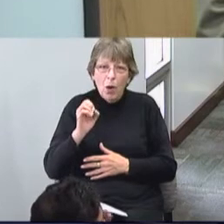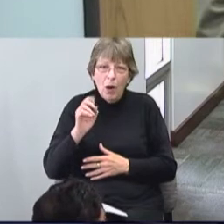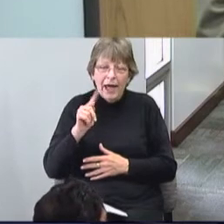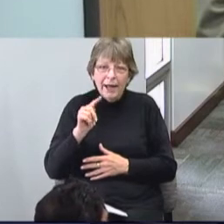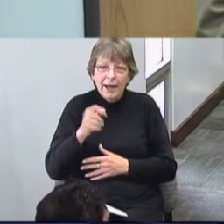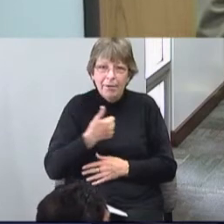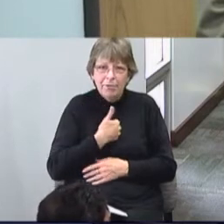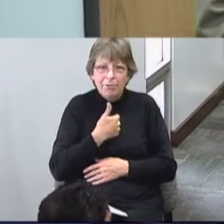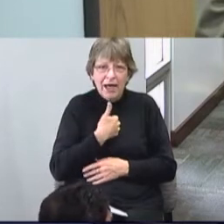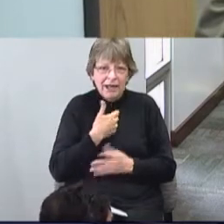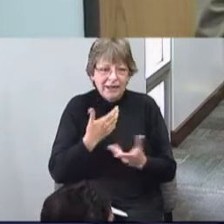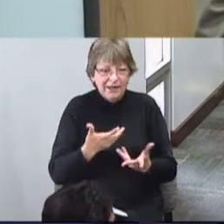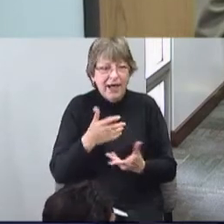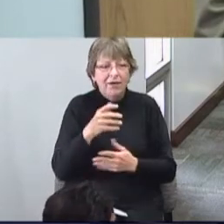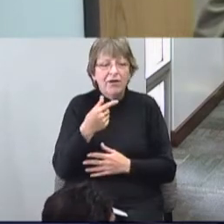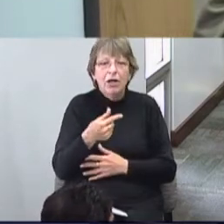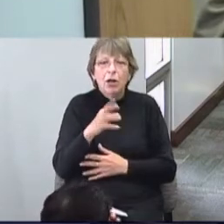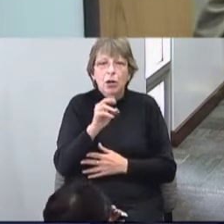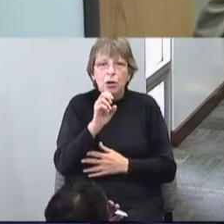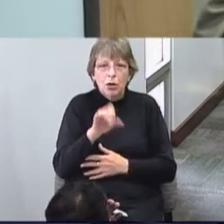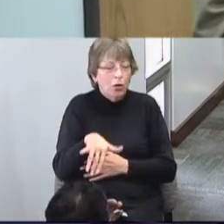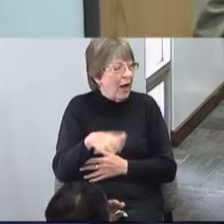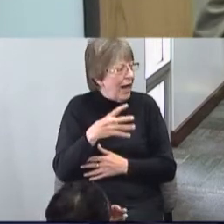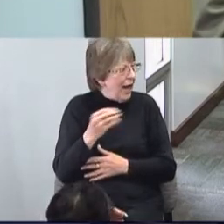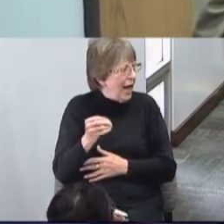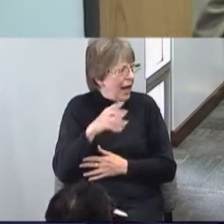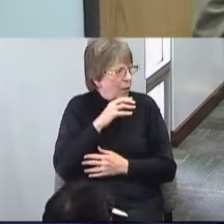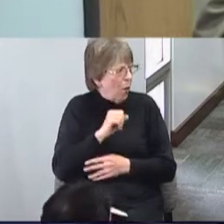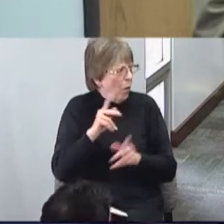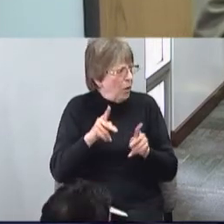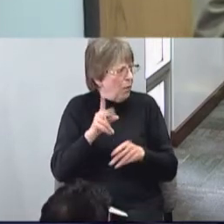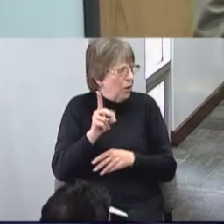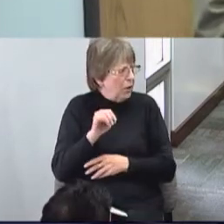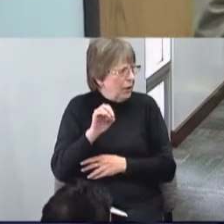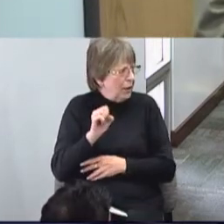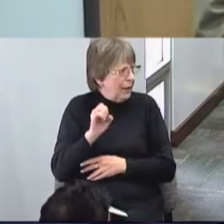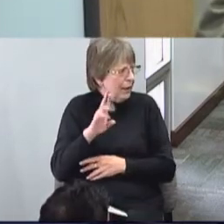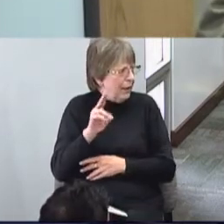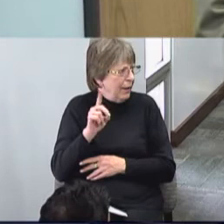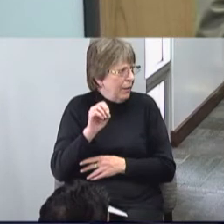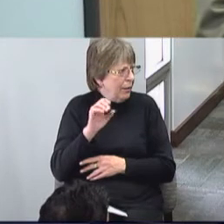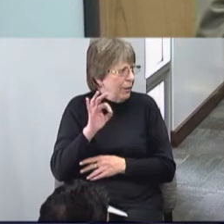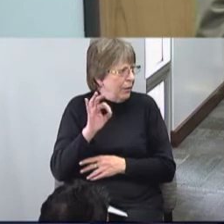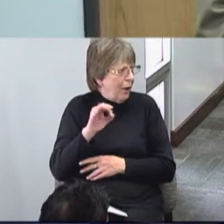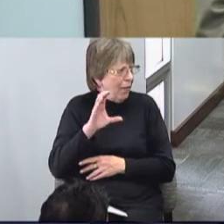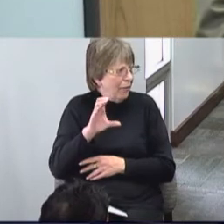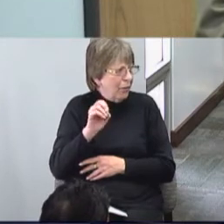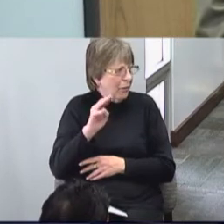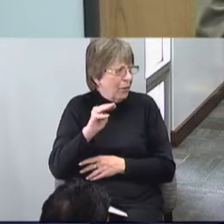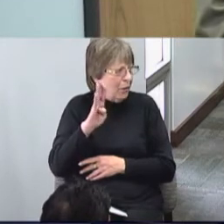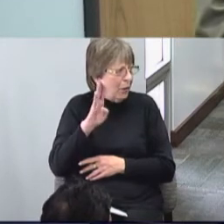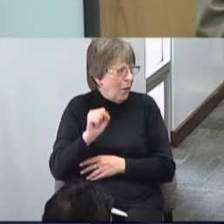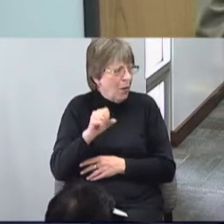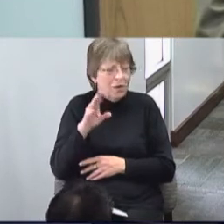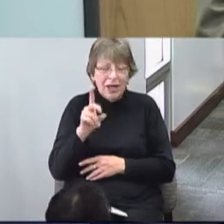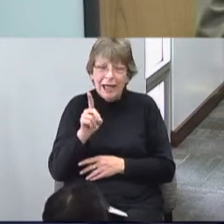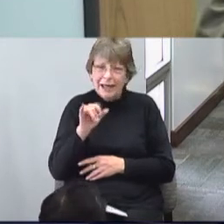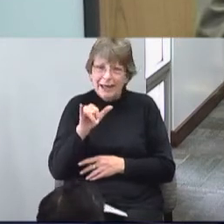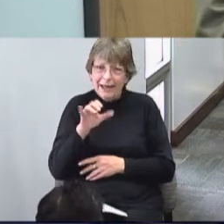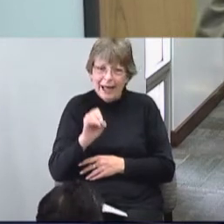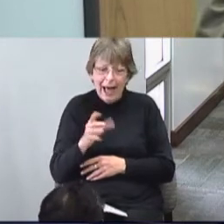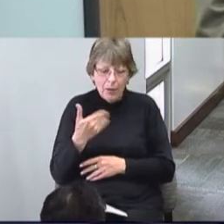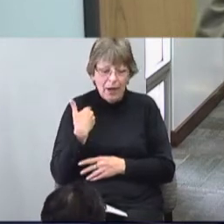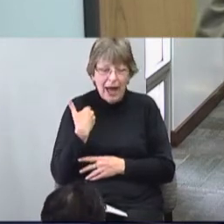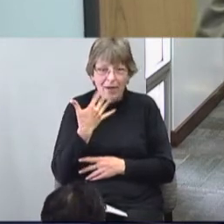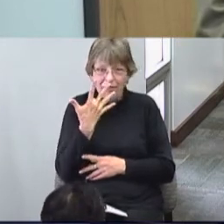Gray, Steve Drock. Ex officio members John Deerdoff, Carter File, Justin Combs, Merrill Dye. We had 5